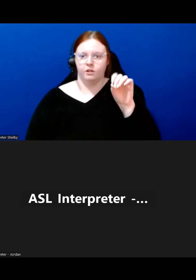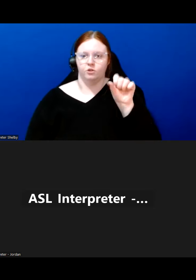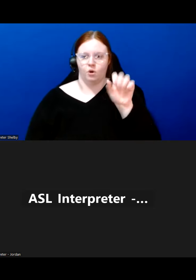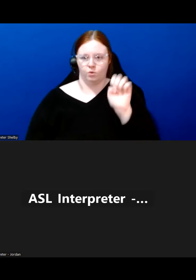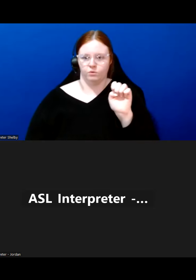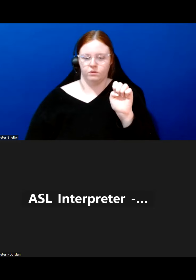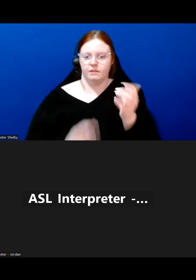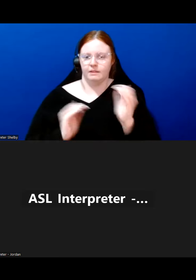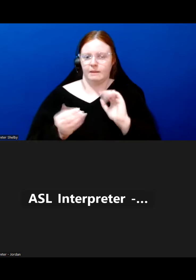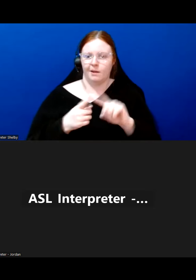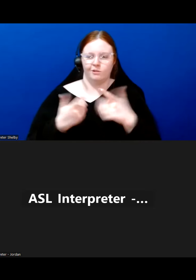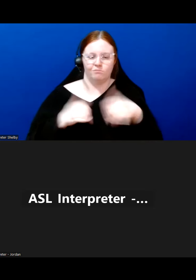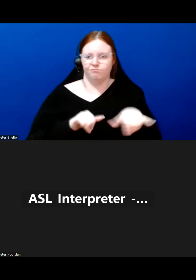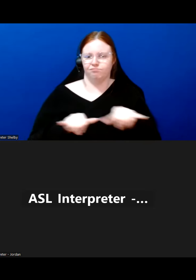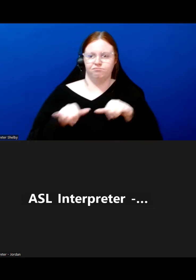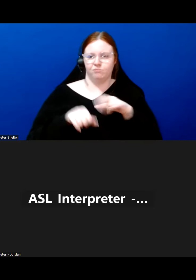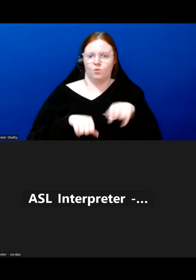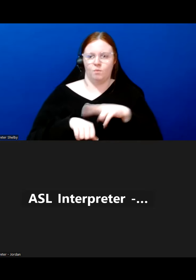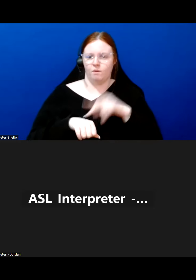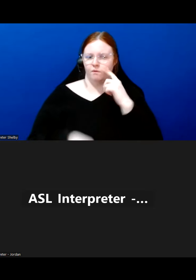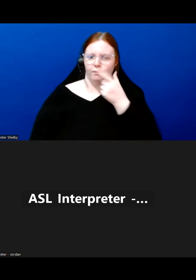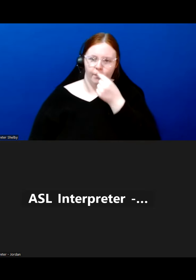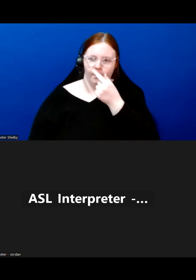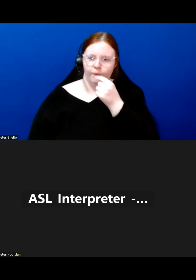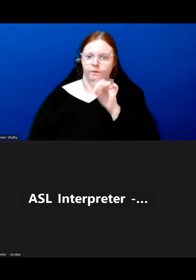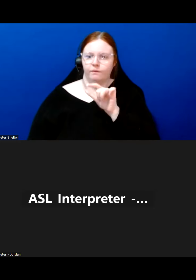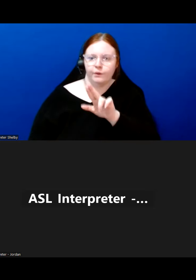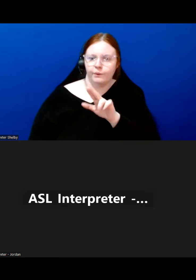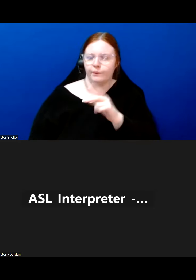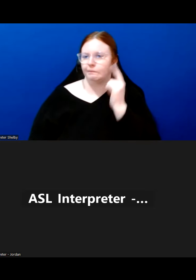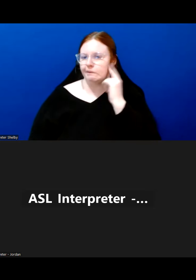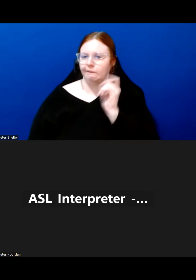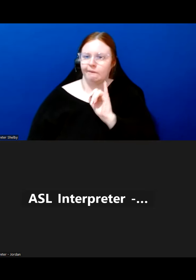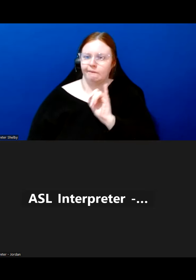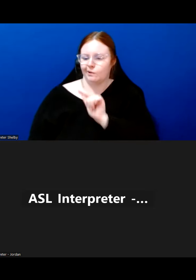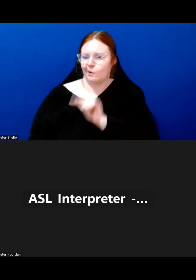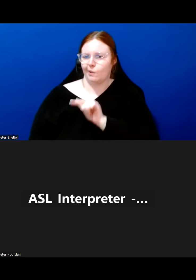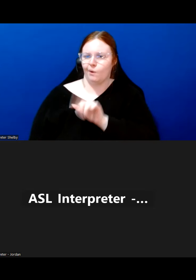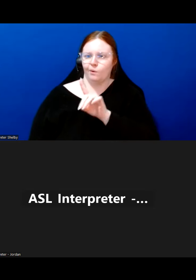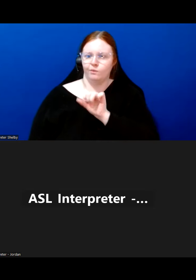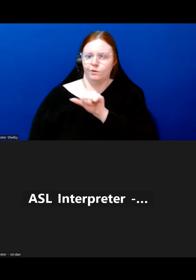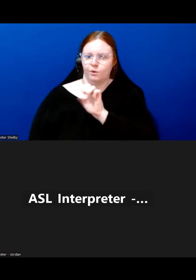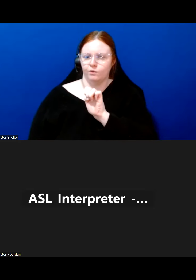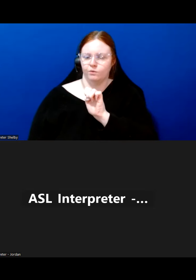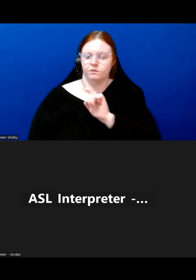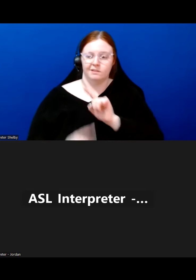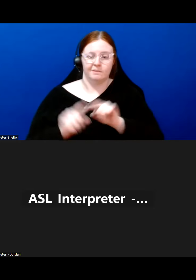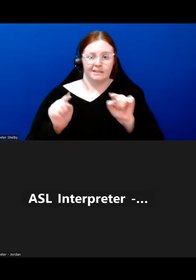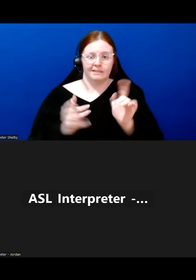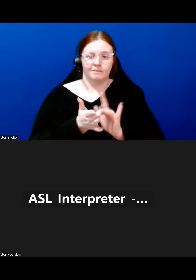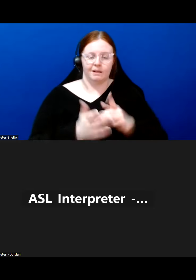take, for a cold or a flu or an ear infection. It's usually